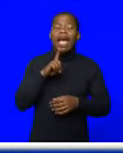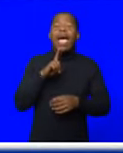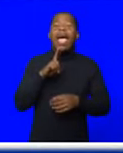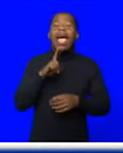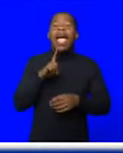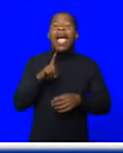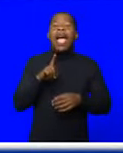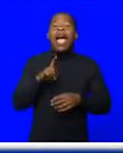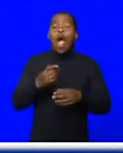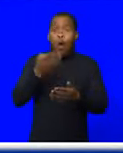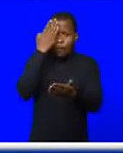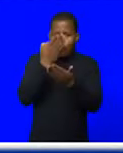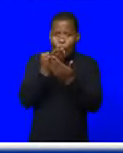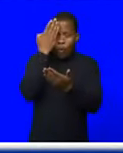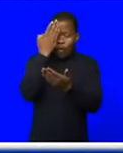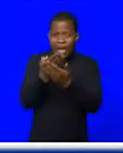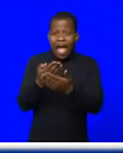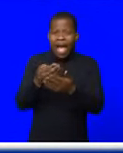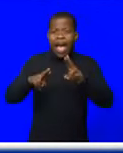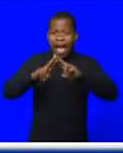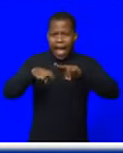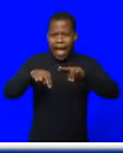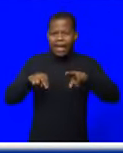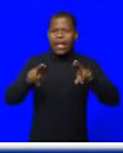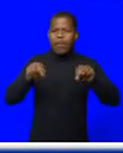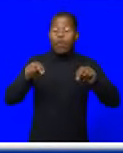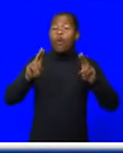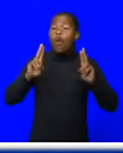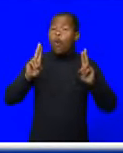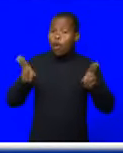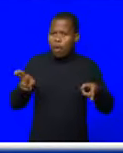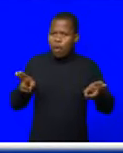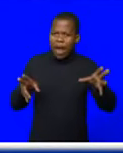changes while keeping your goals in focus.